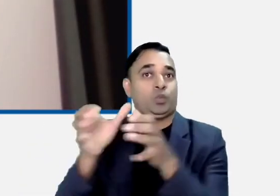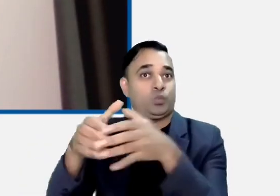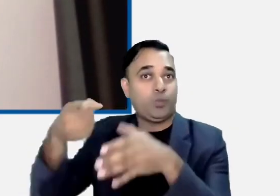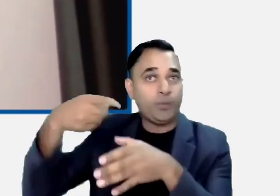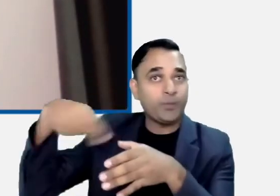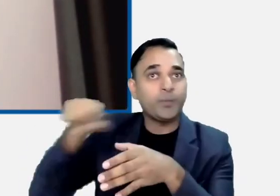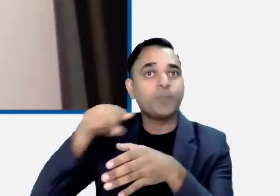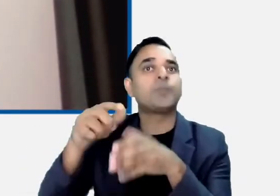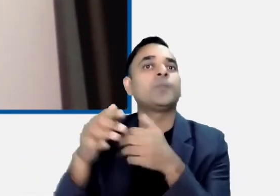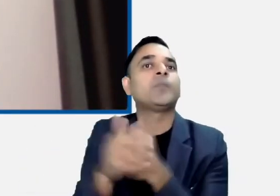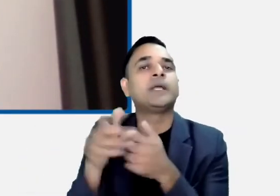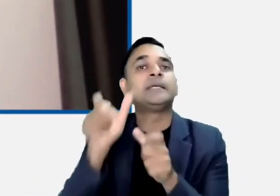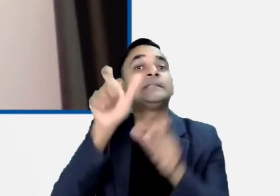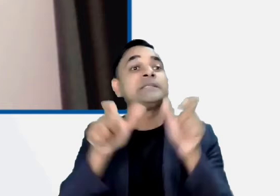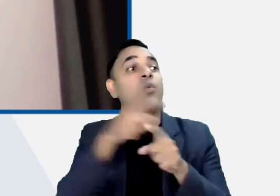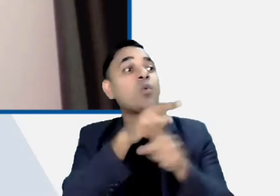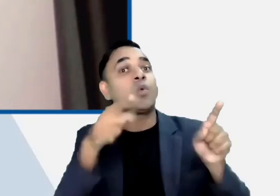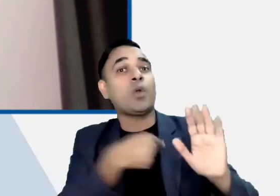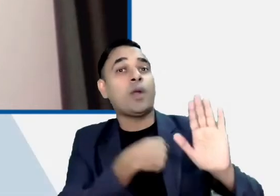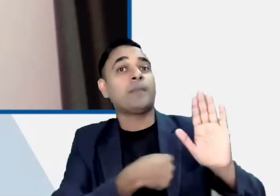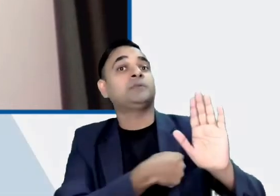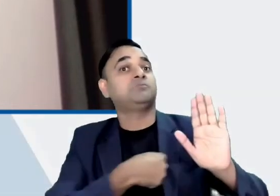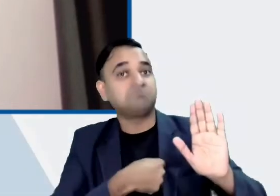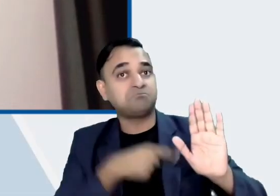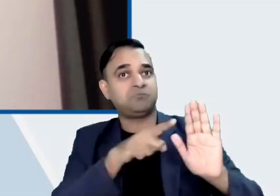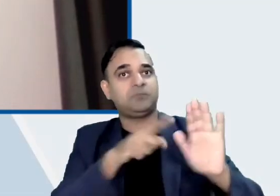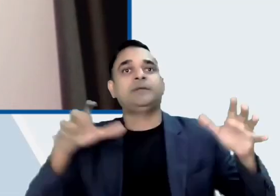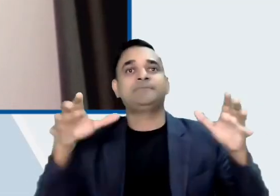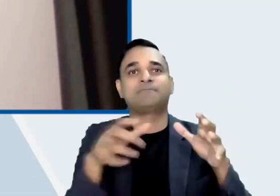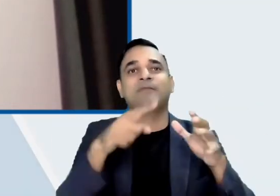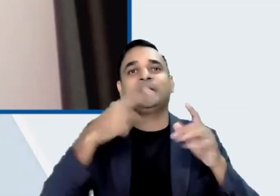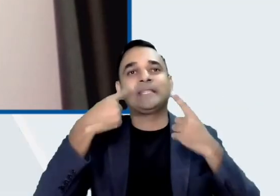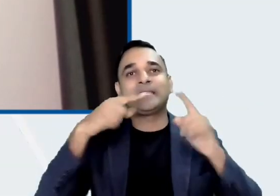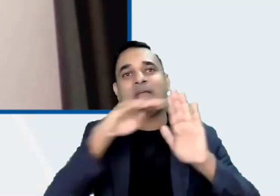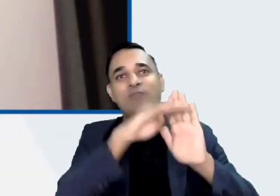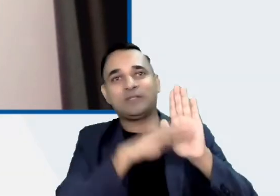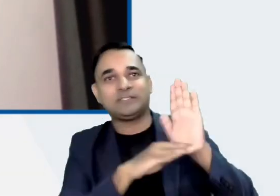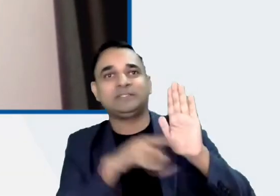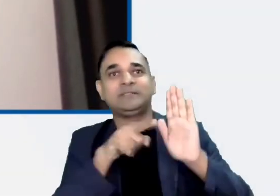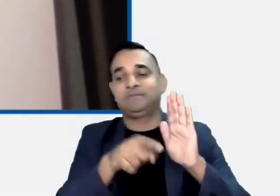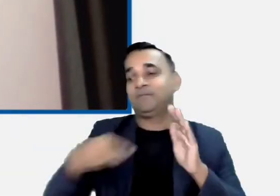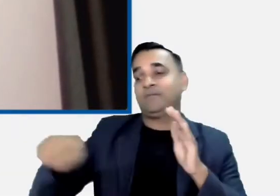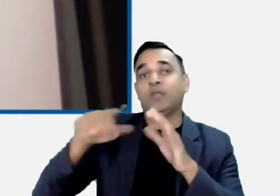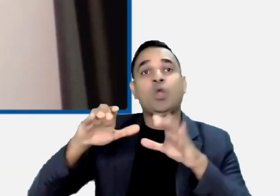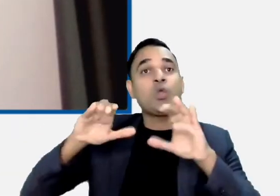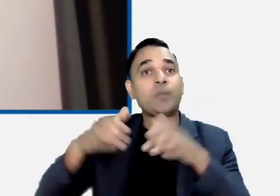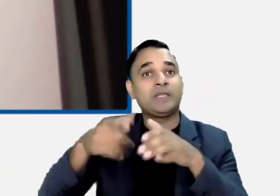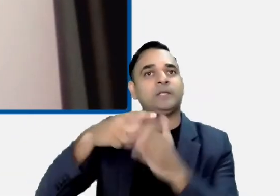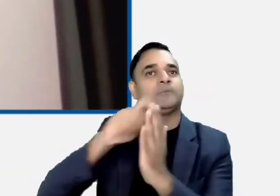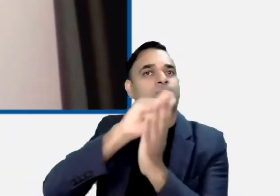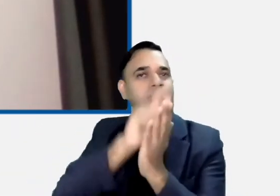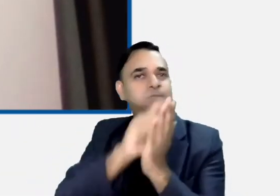representing regional economic communities, the African Union Commission, UN agencies, civil society